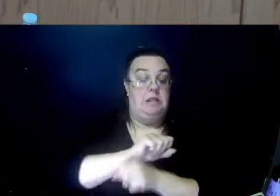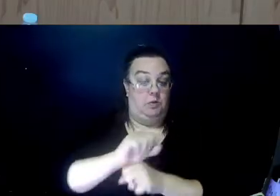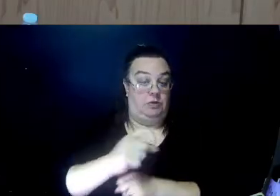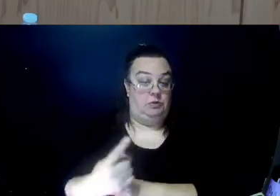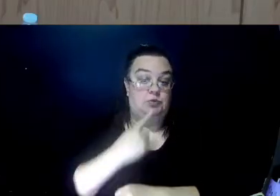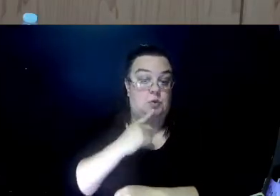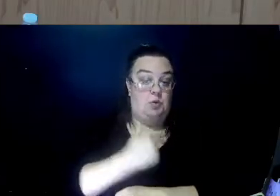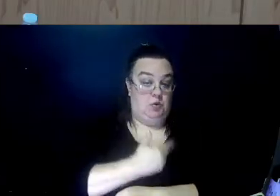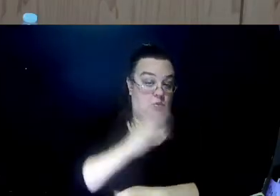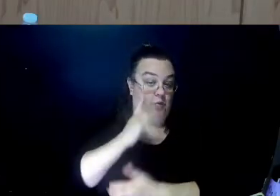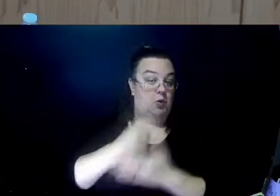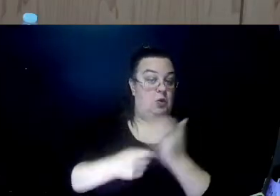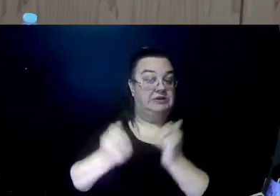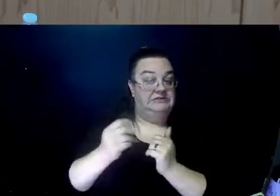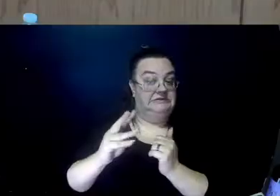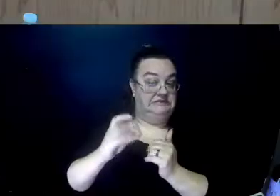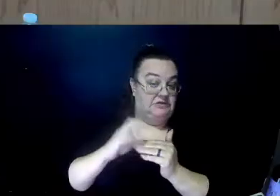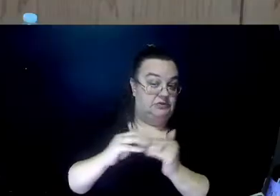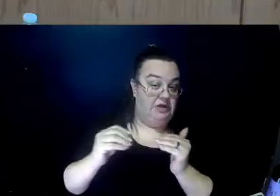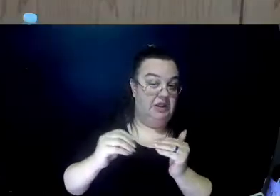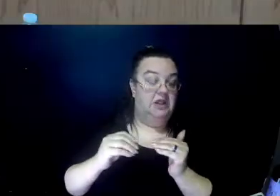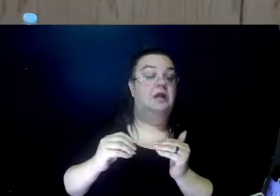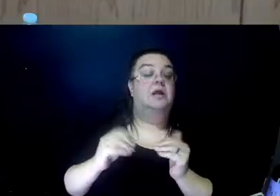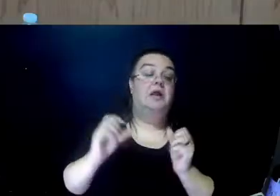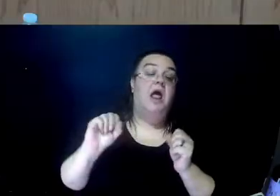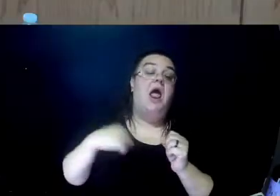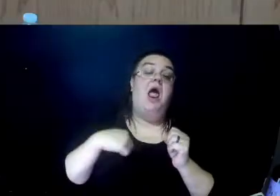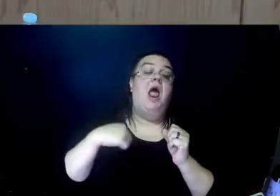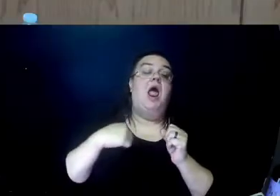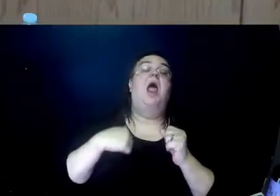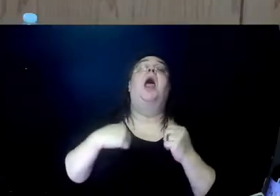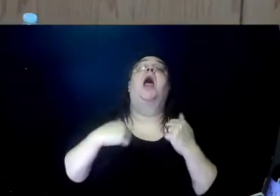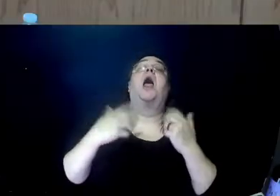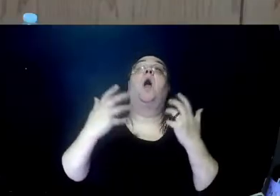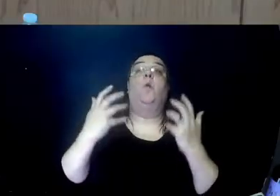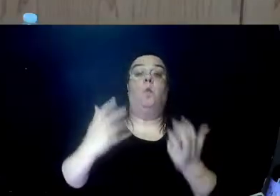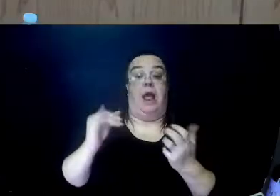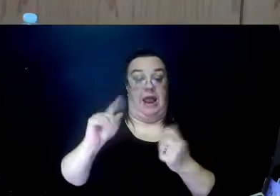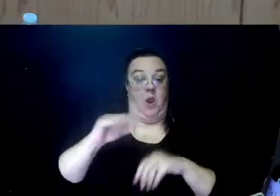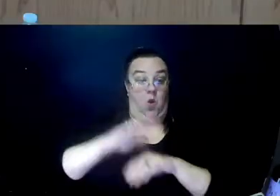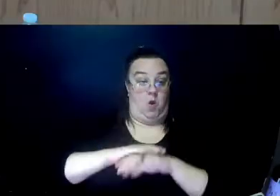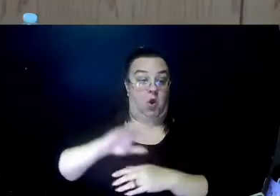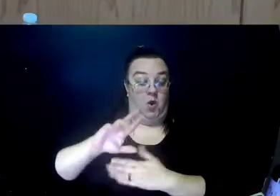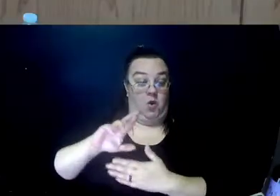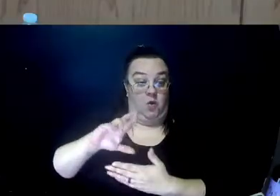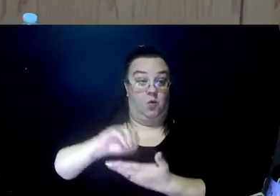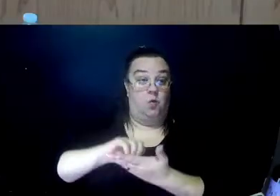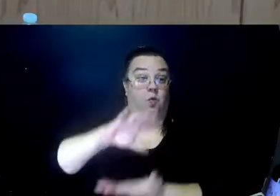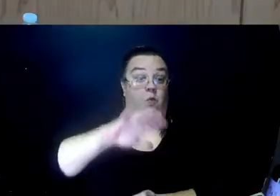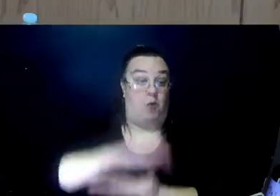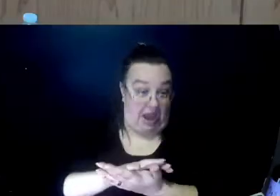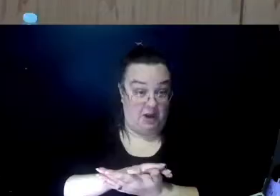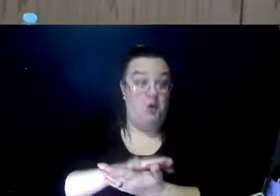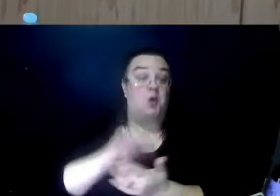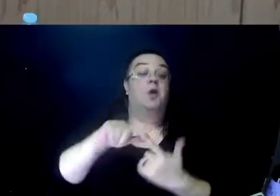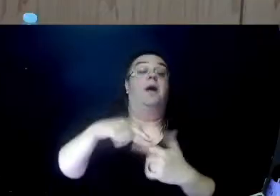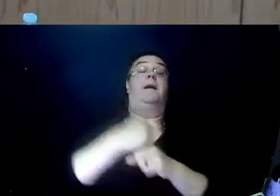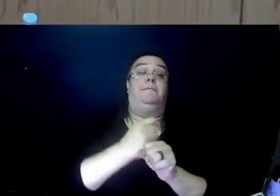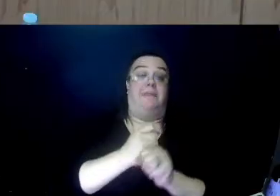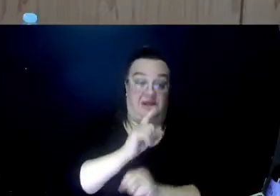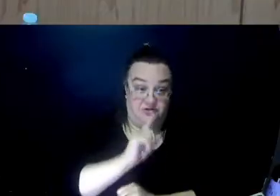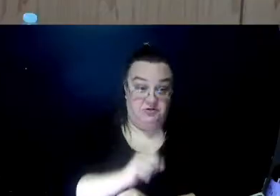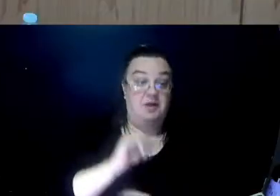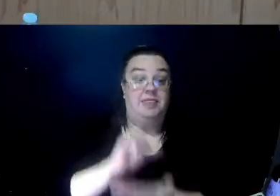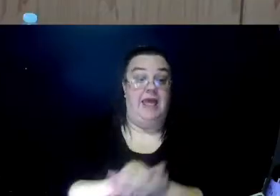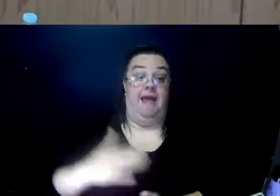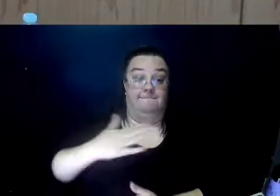would cost $1,600. Okay. I just wanted I want it on record to make sure Yeah, no, I my appreciate